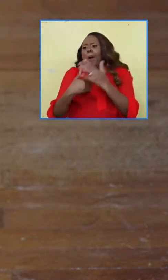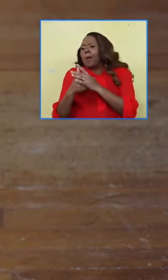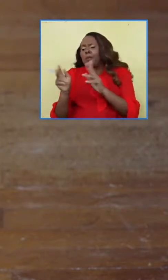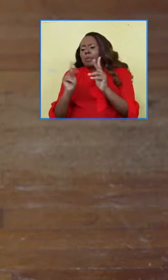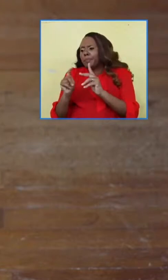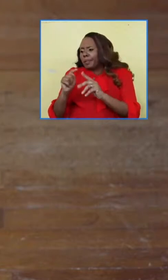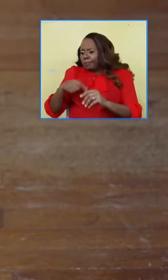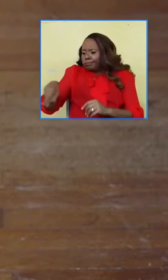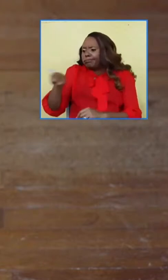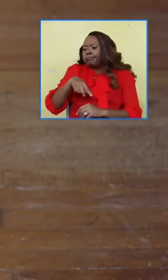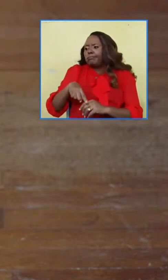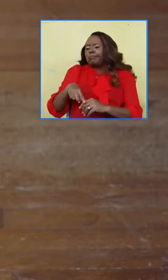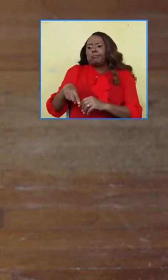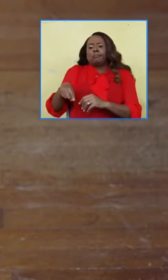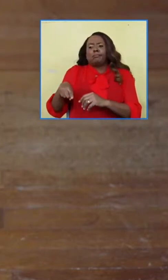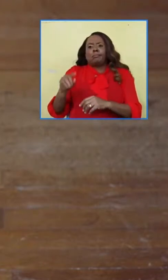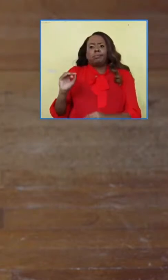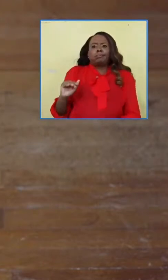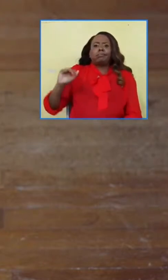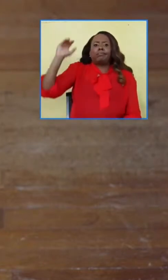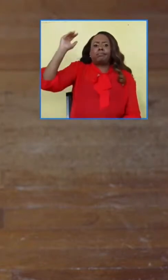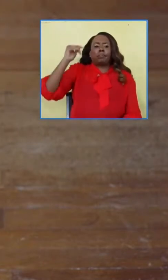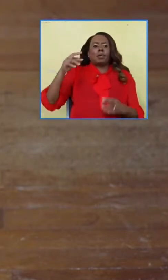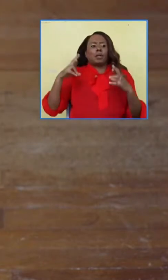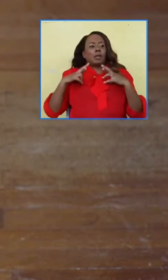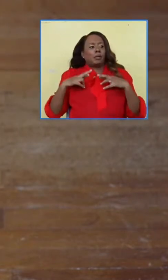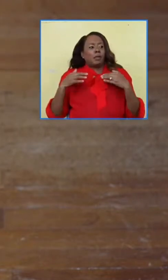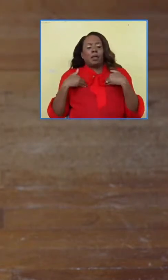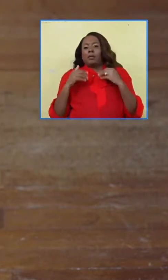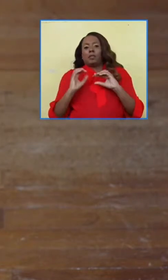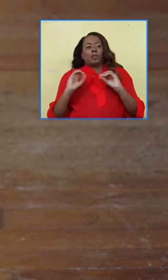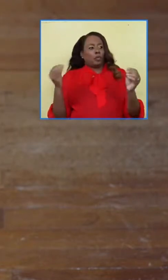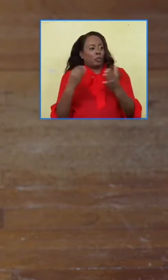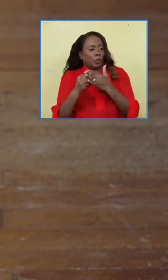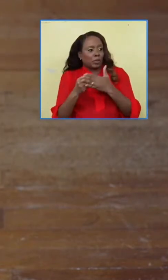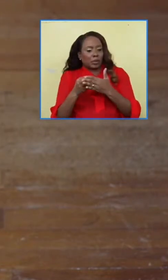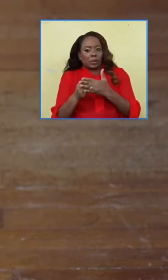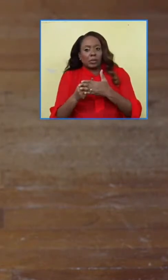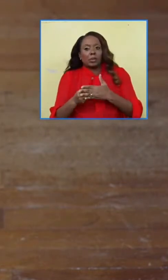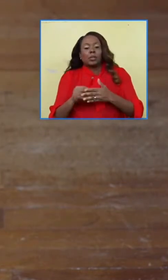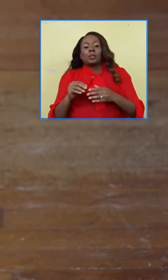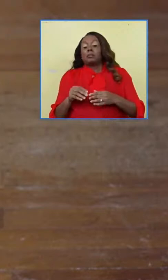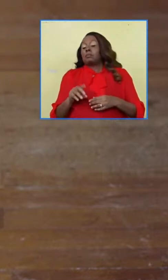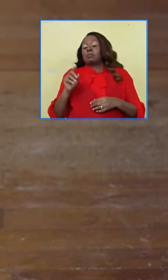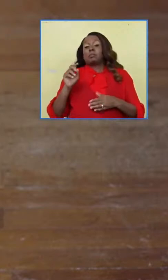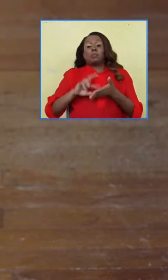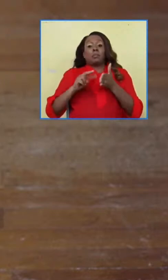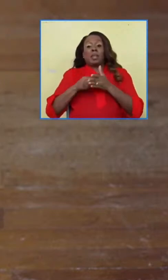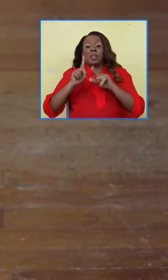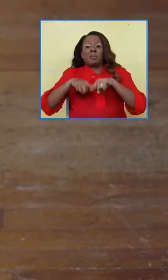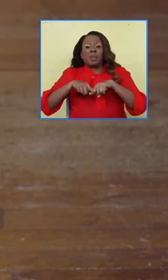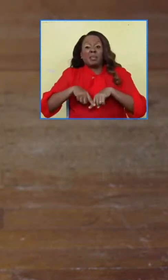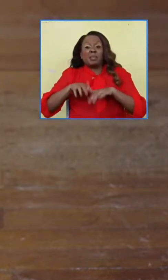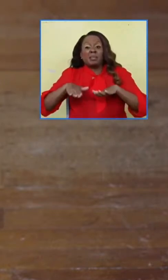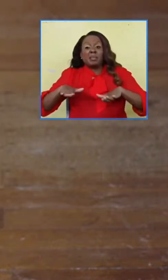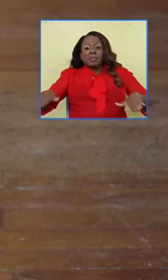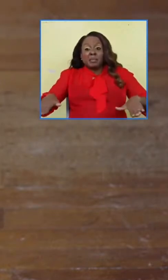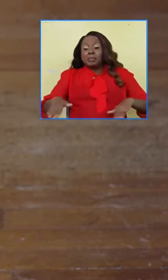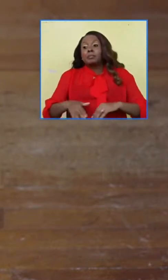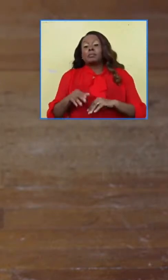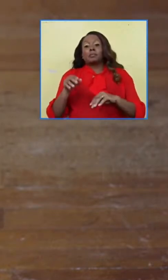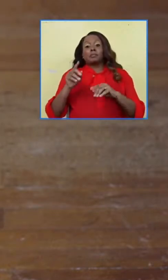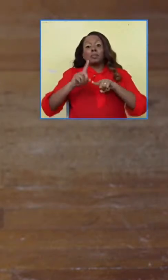have no secure income in old age, more than likely, and they're going to be dependent on their children, maybe the